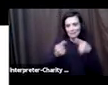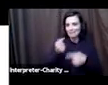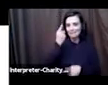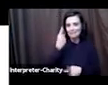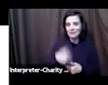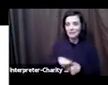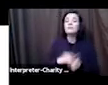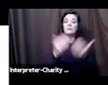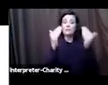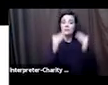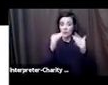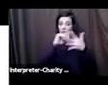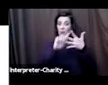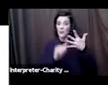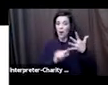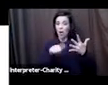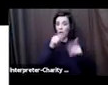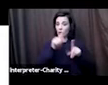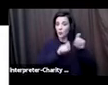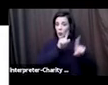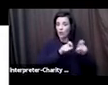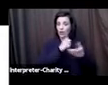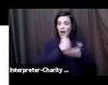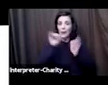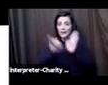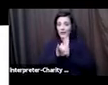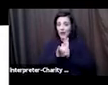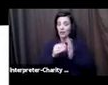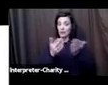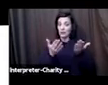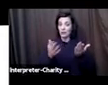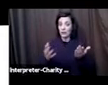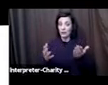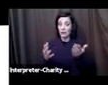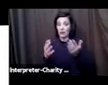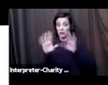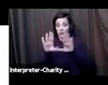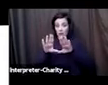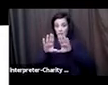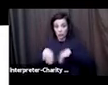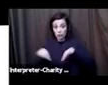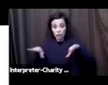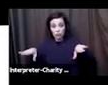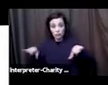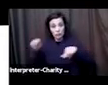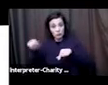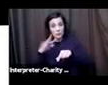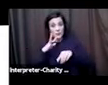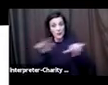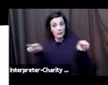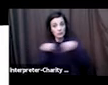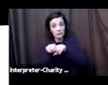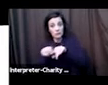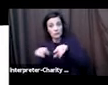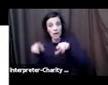also look at some of these other questions that are listed here on the slide. So is the child speaking as well as their typical same age peers? If